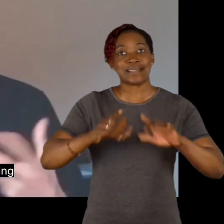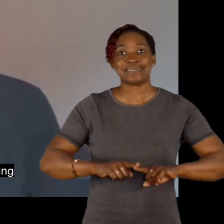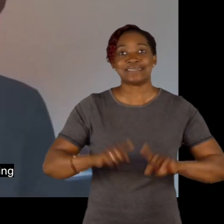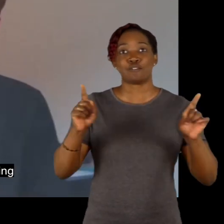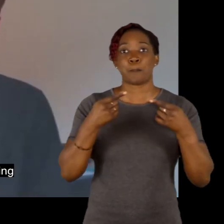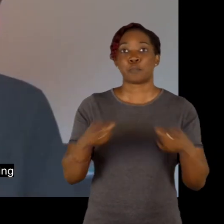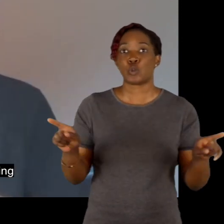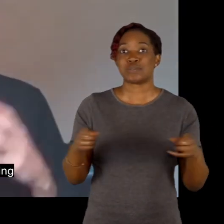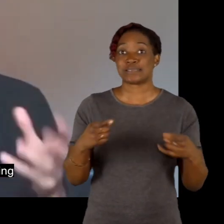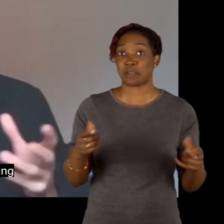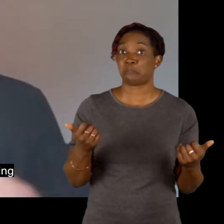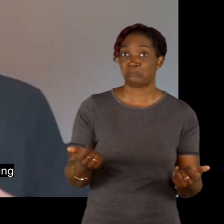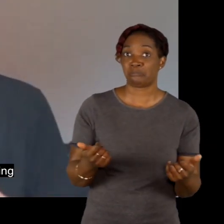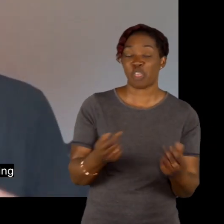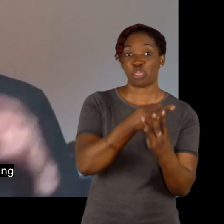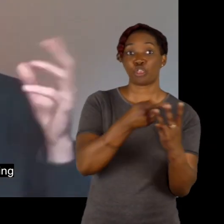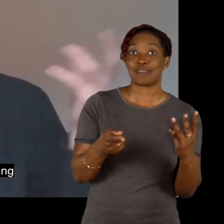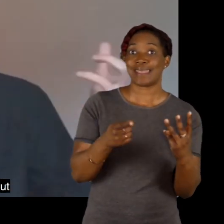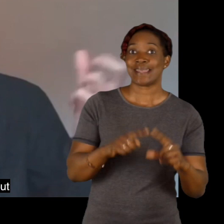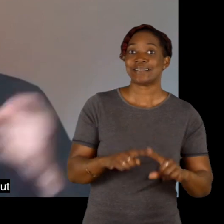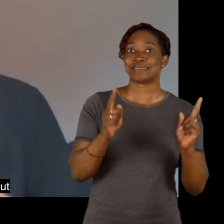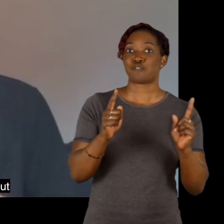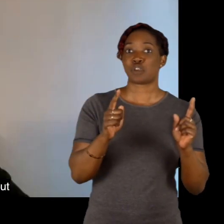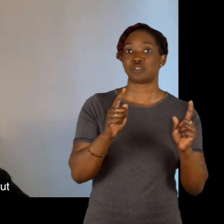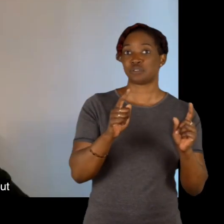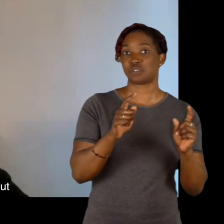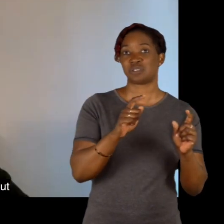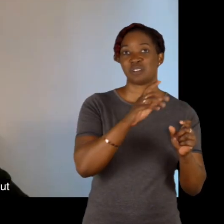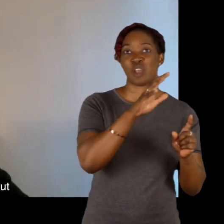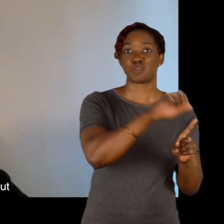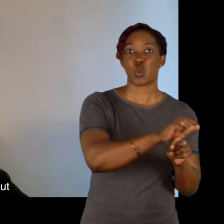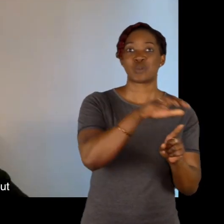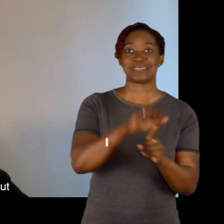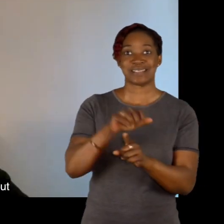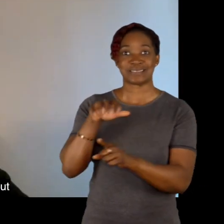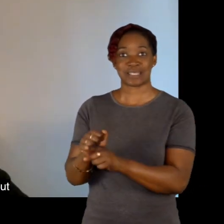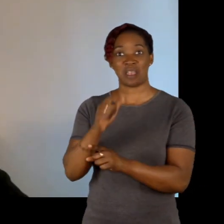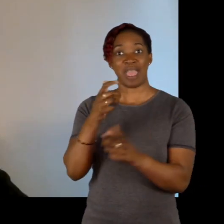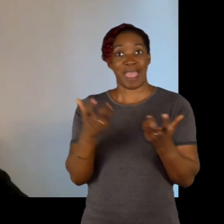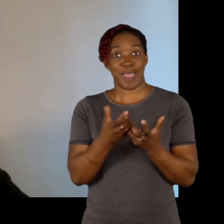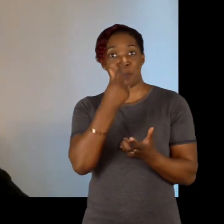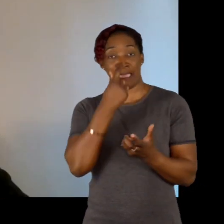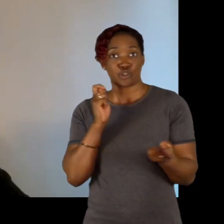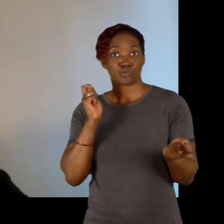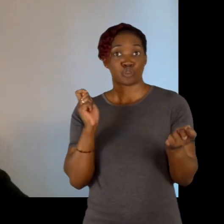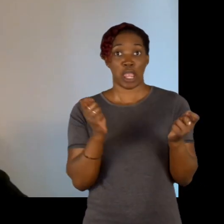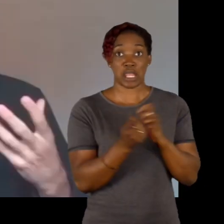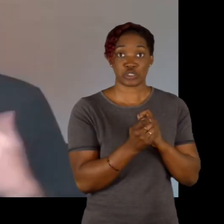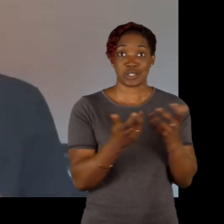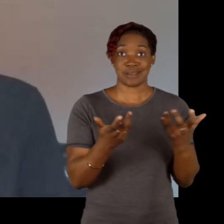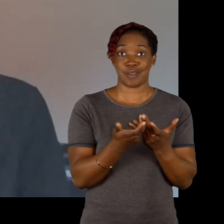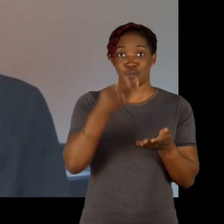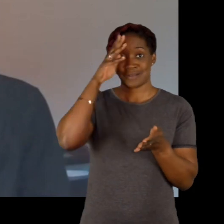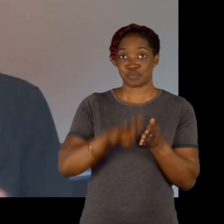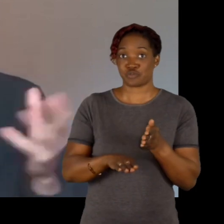we're going to see how adding different music and using some of the different free music sources we talked about are can